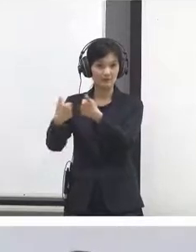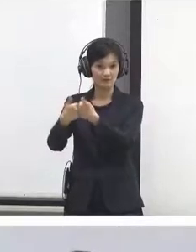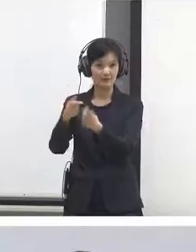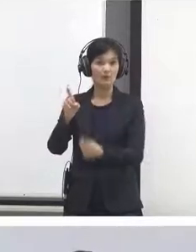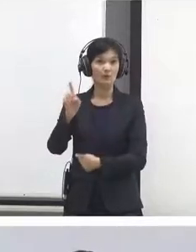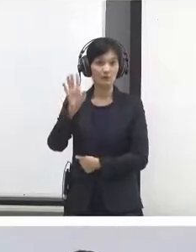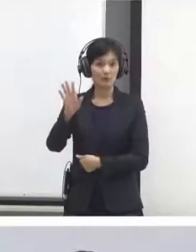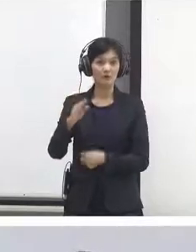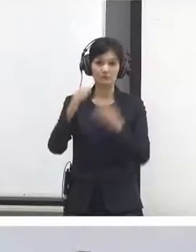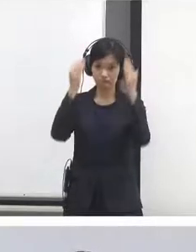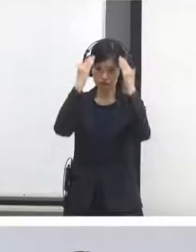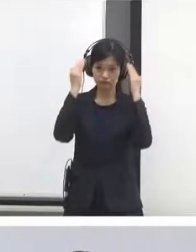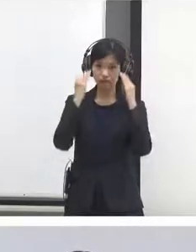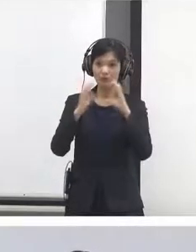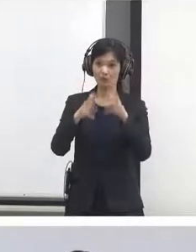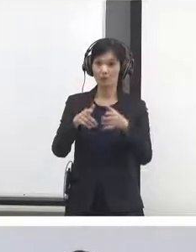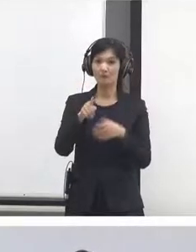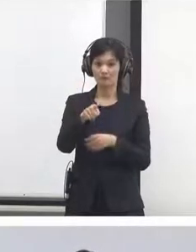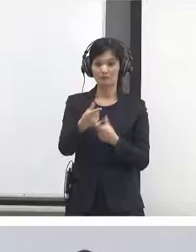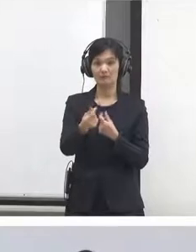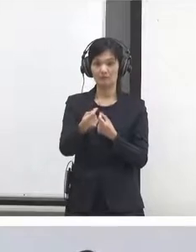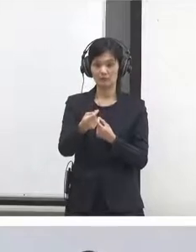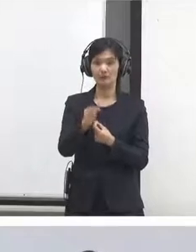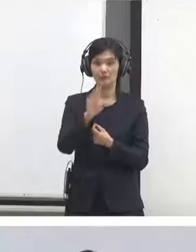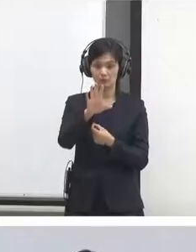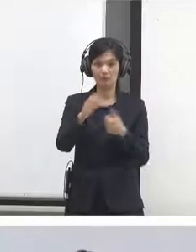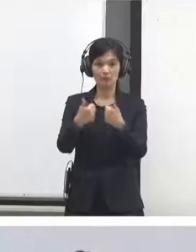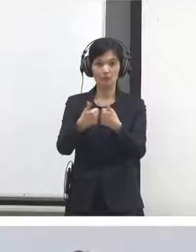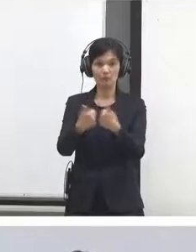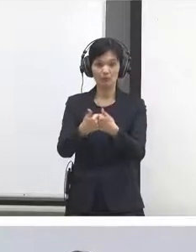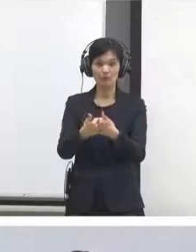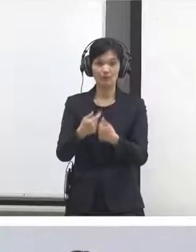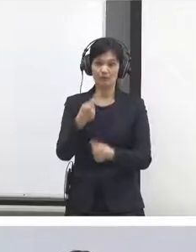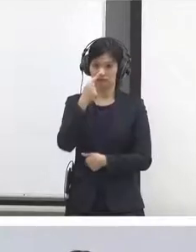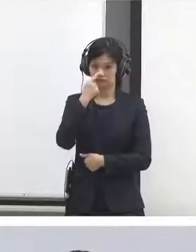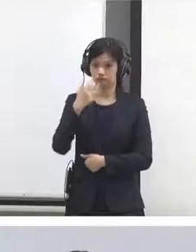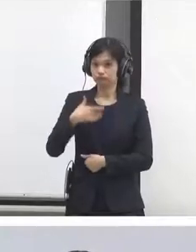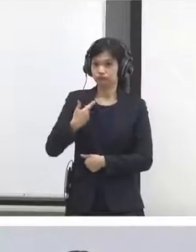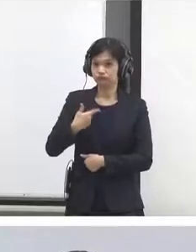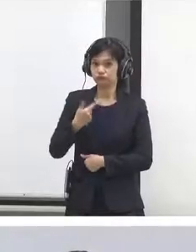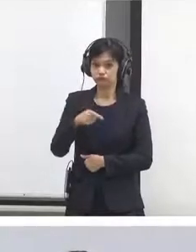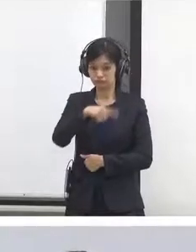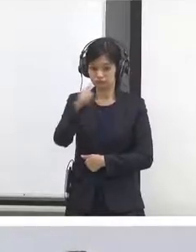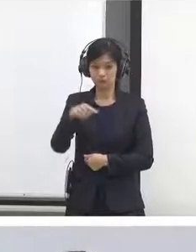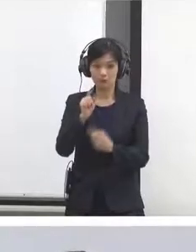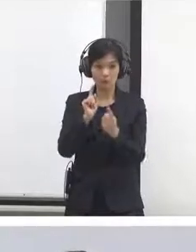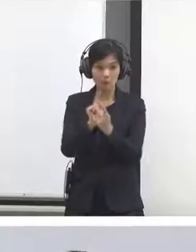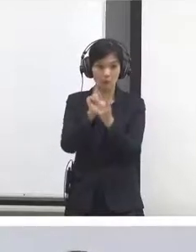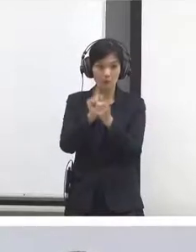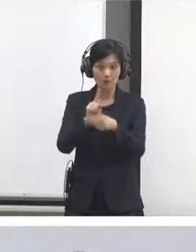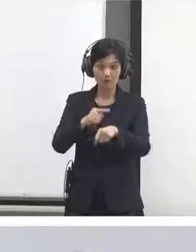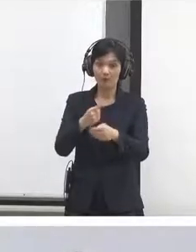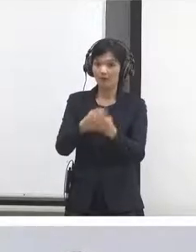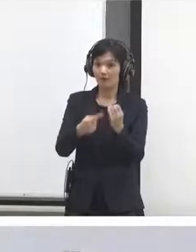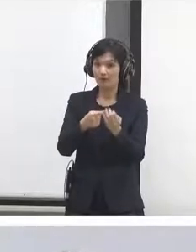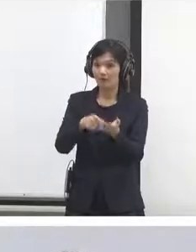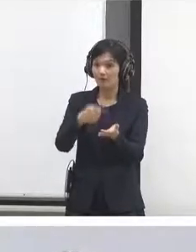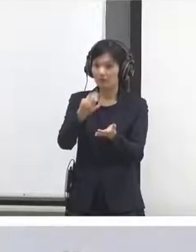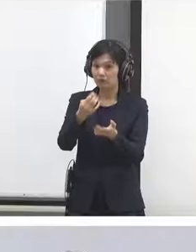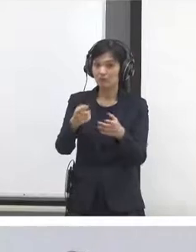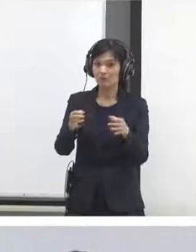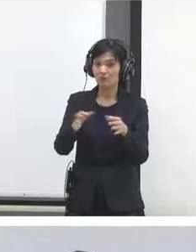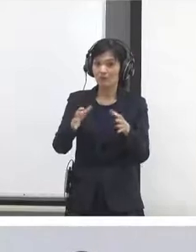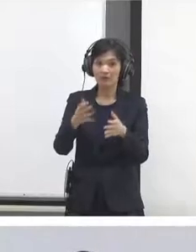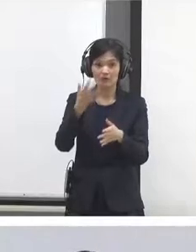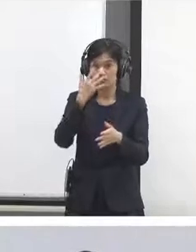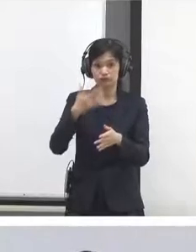know what the frequencies they held their meetup, but they have a lot of projects in simultaneously, so they